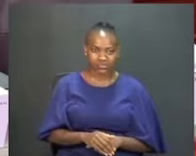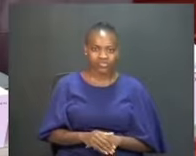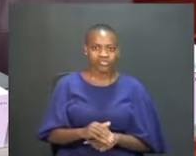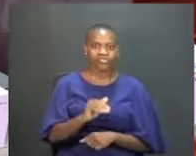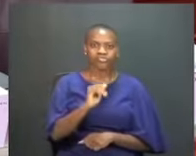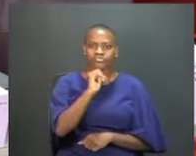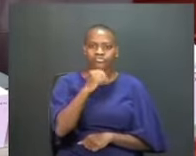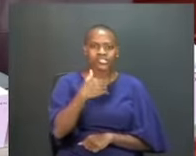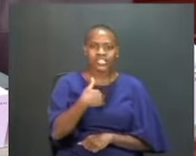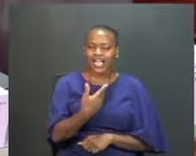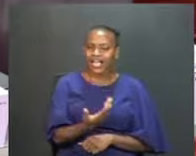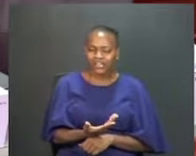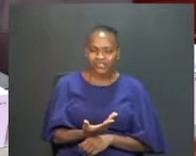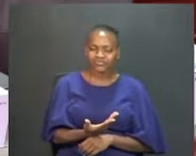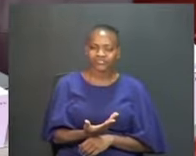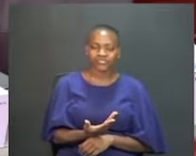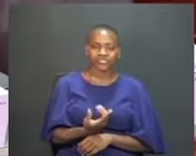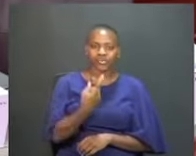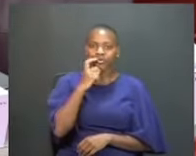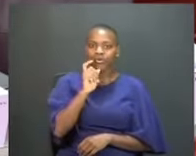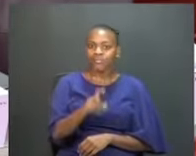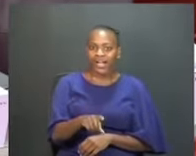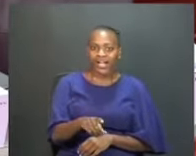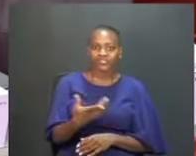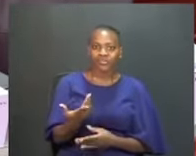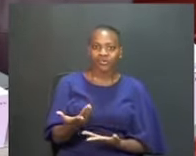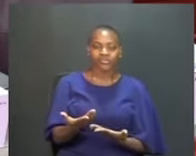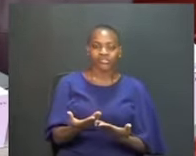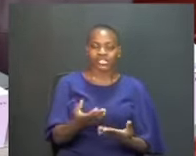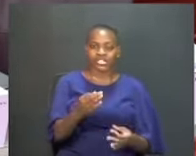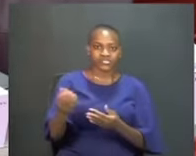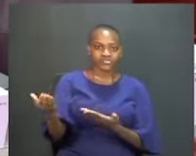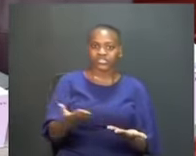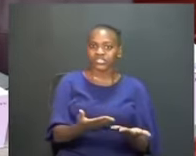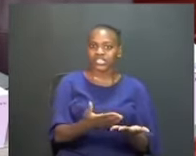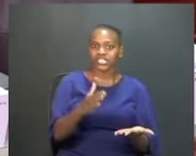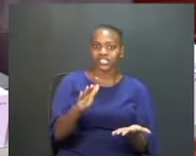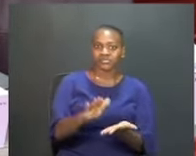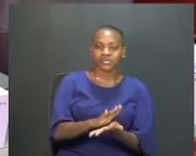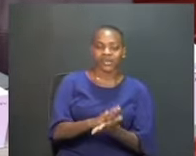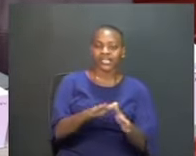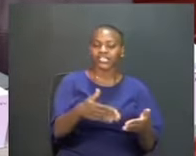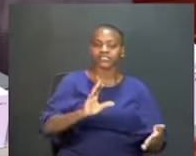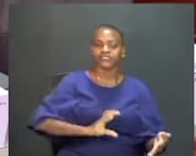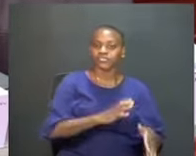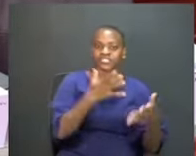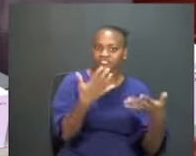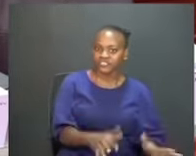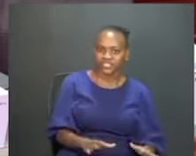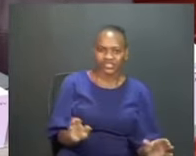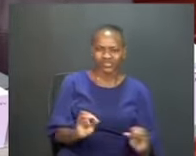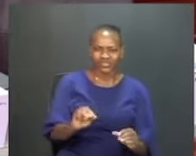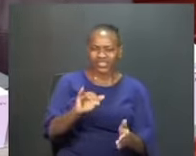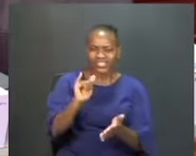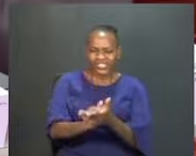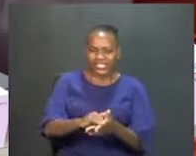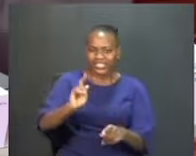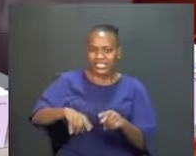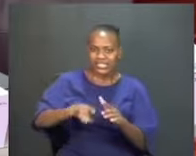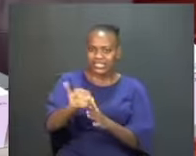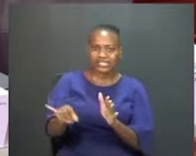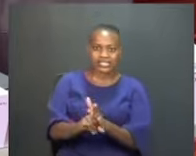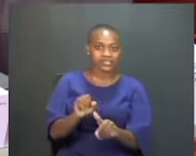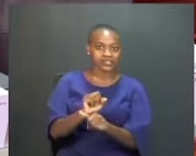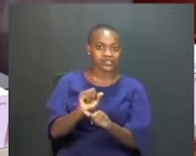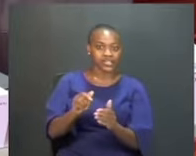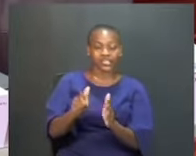that that is automatic. Once you present a paper, it will be referred. That is not there. So, Mr. Speaker,